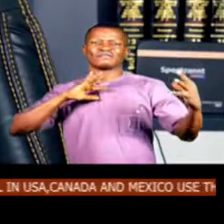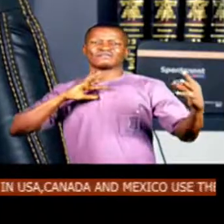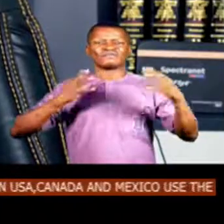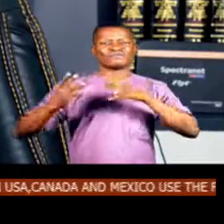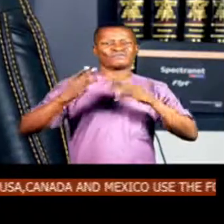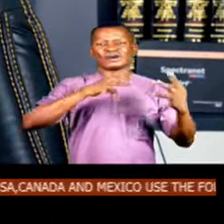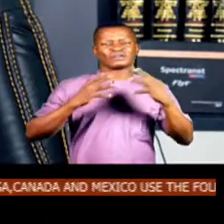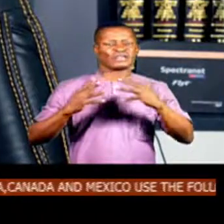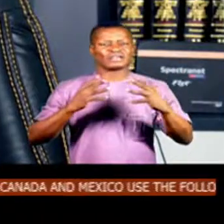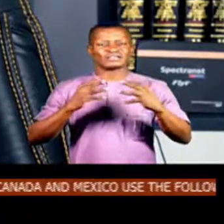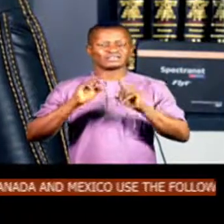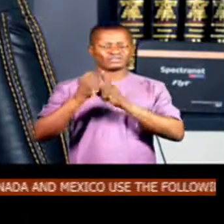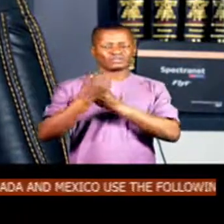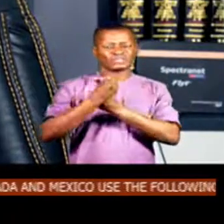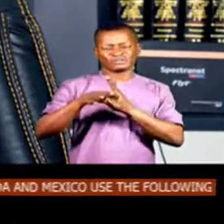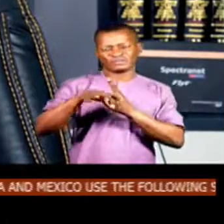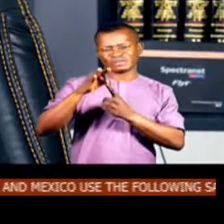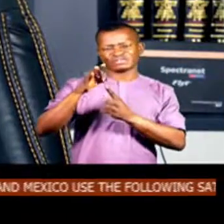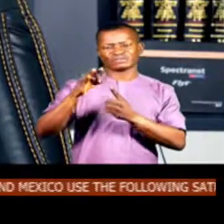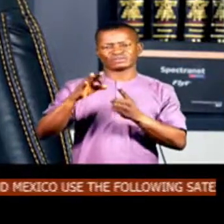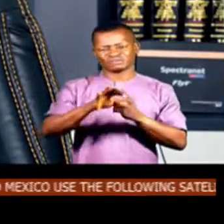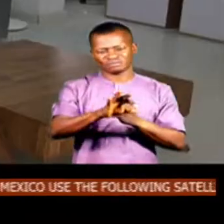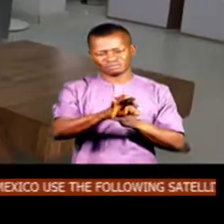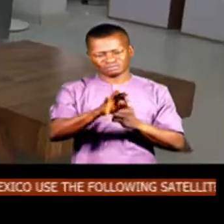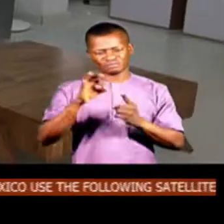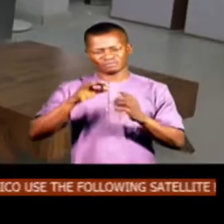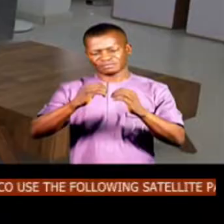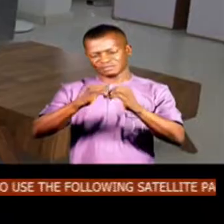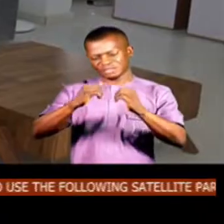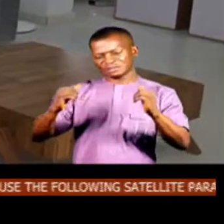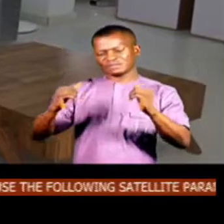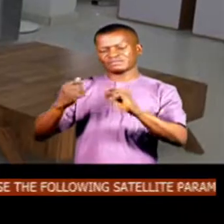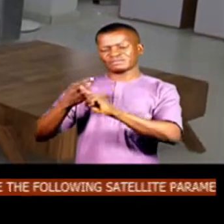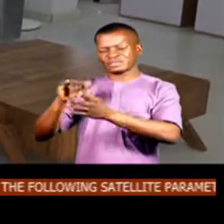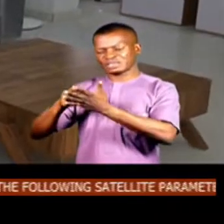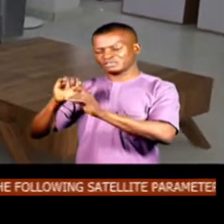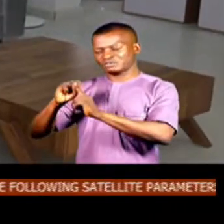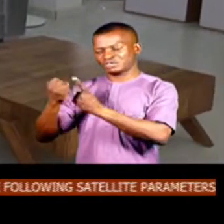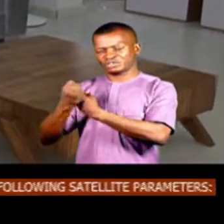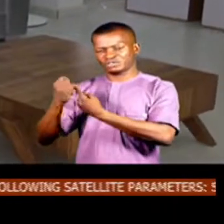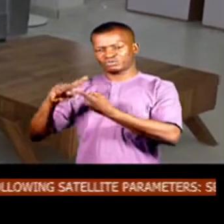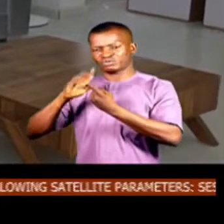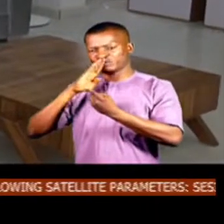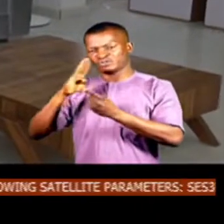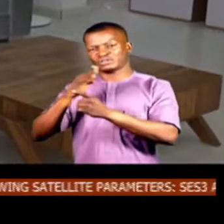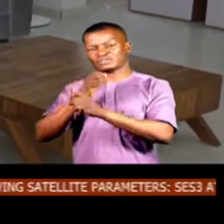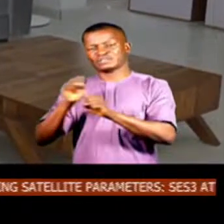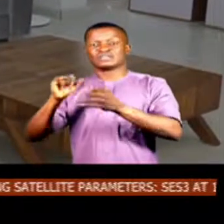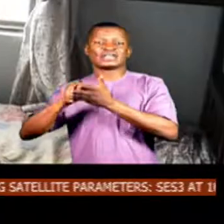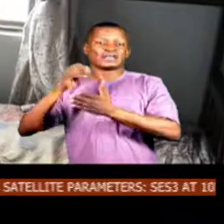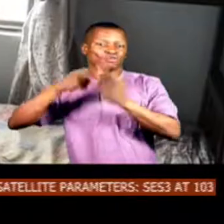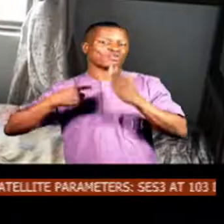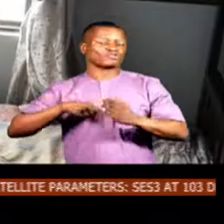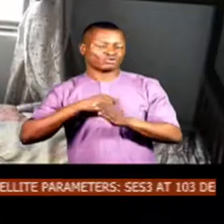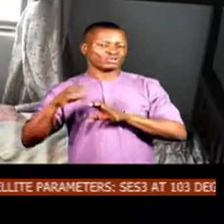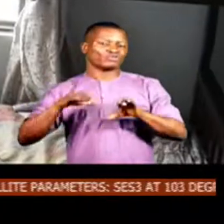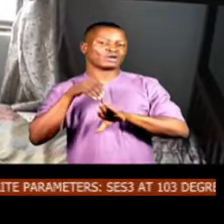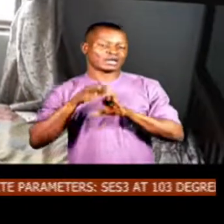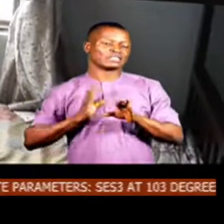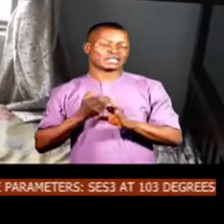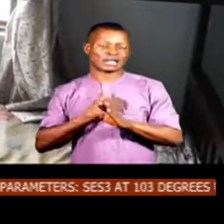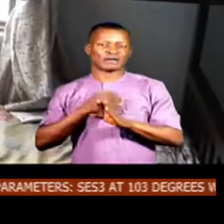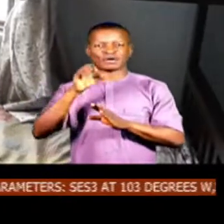the first thing is to remove them from that situation for them to be safe, and that is what we do. So at